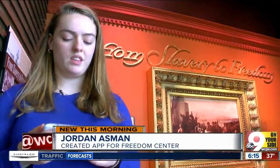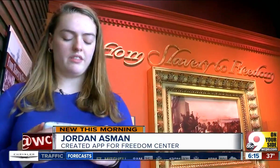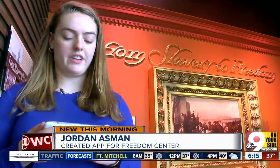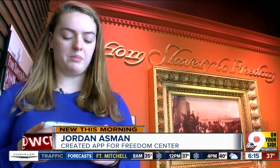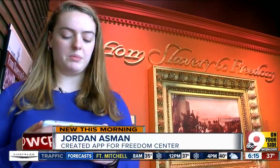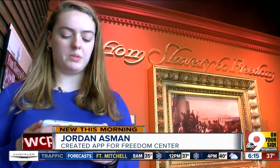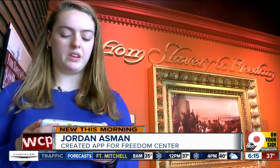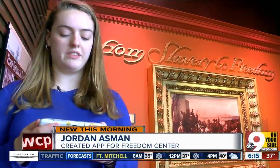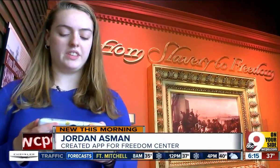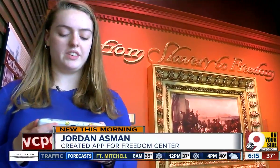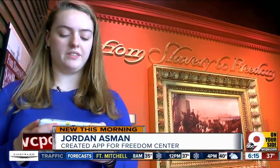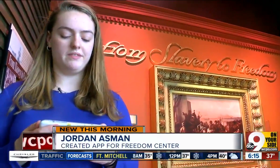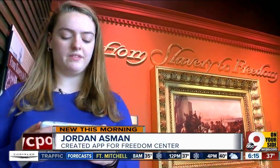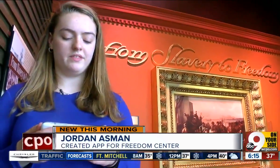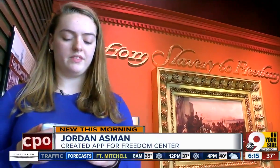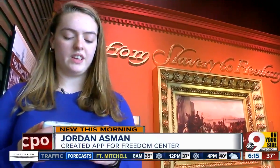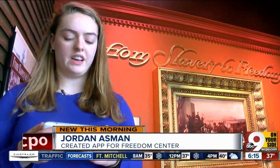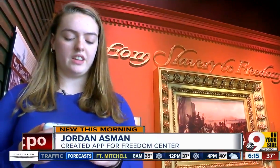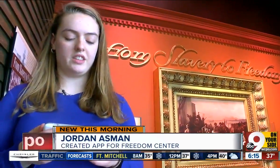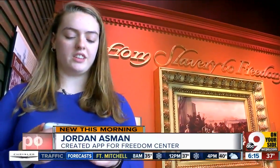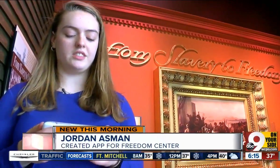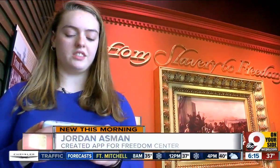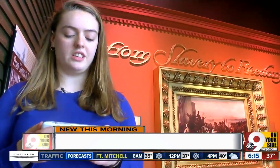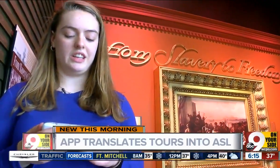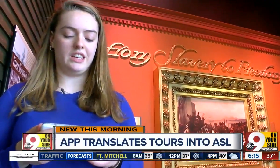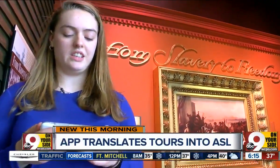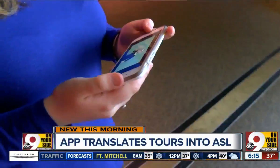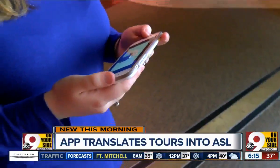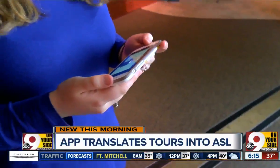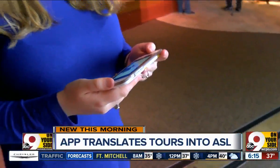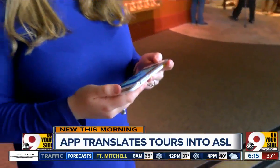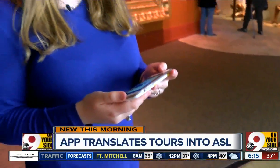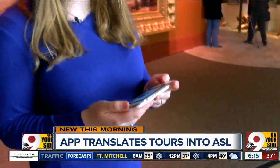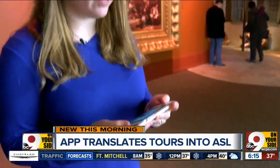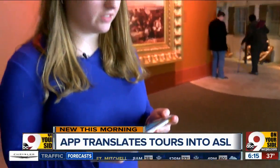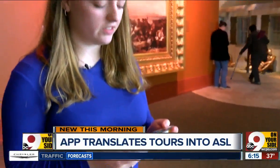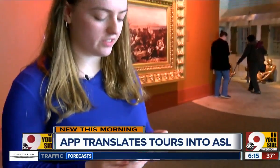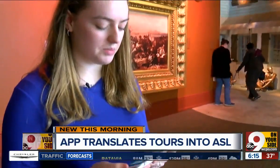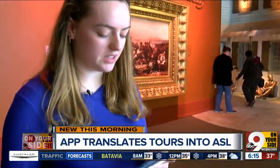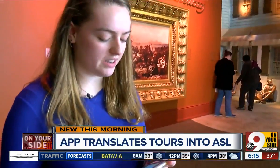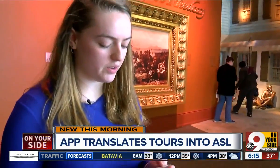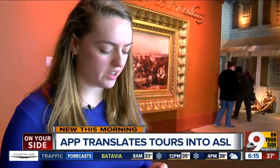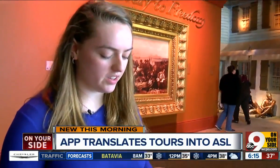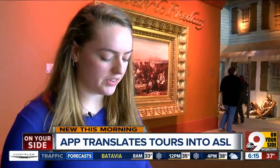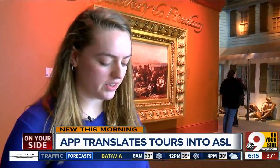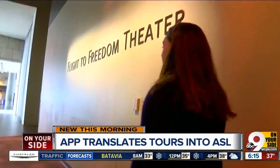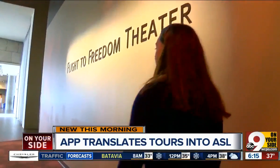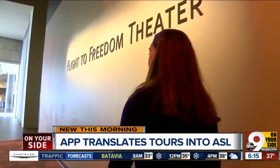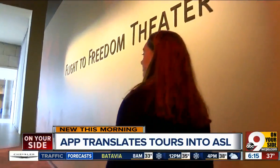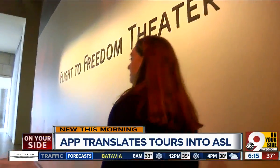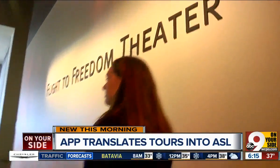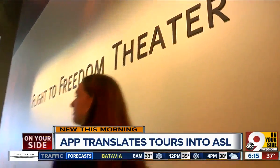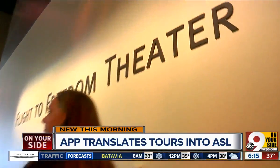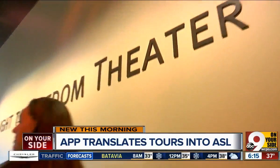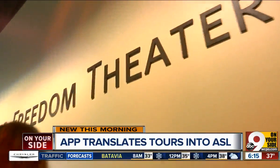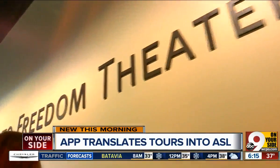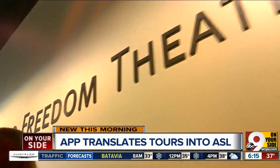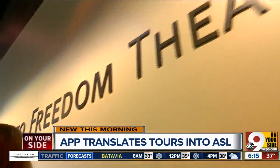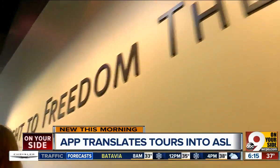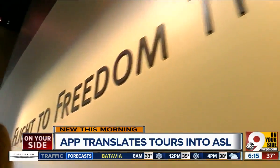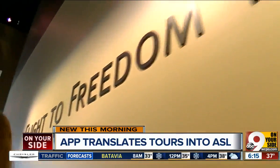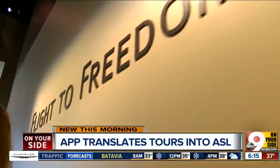realized how people arrived here. There was something missing. How they crossed the Atlantic and vote. museums throughout the tri-state. So she begins here at the Freedom